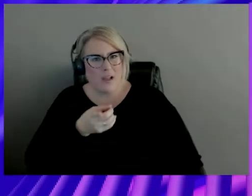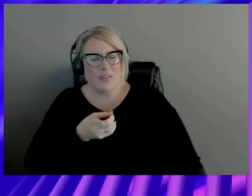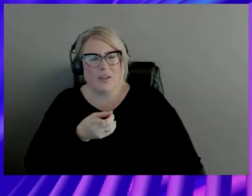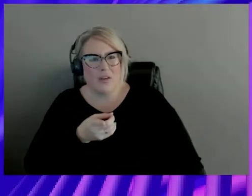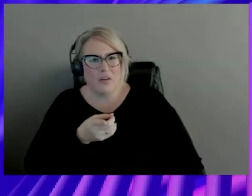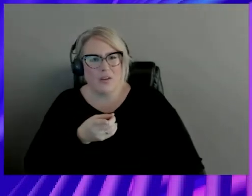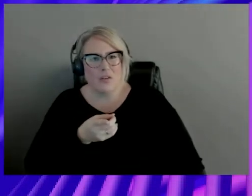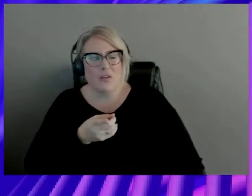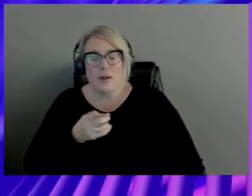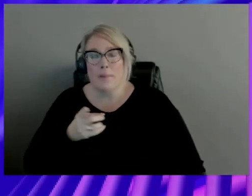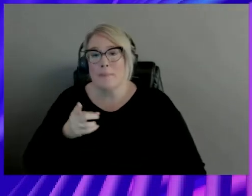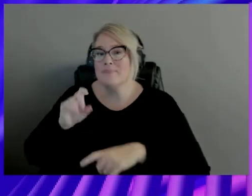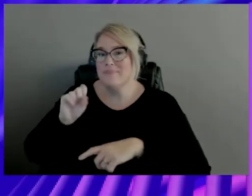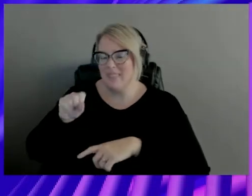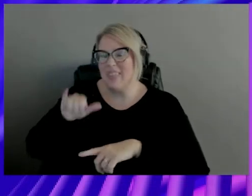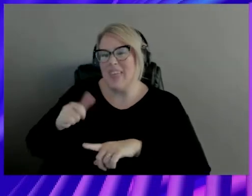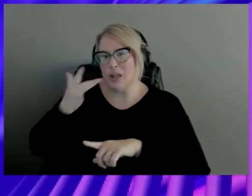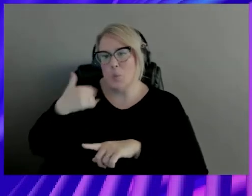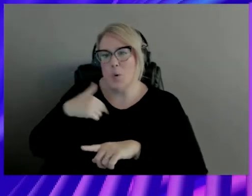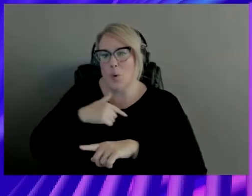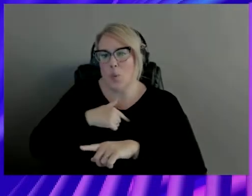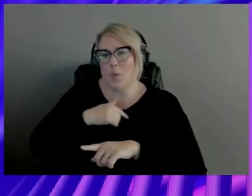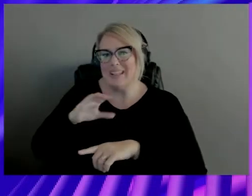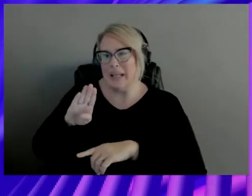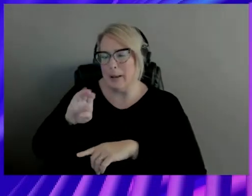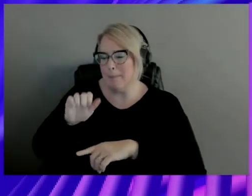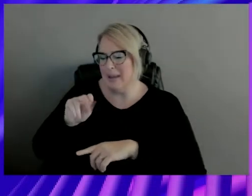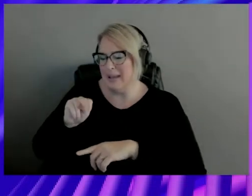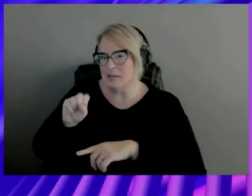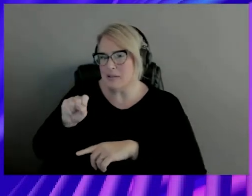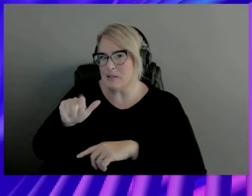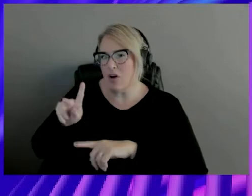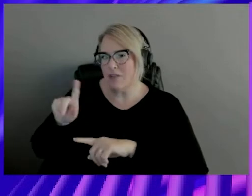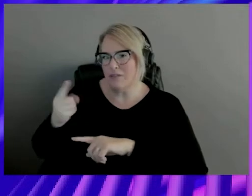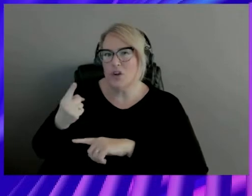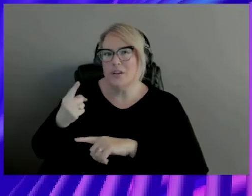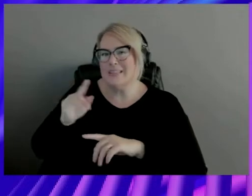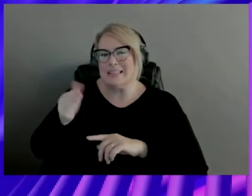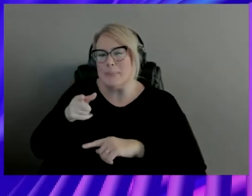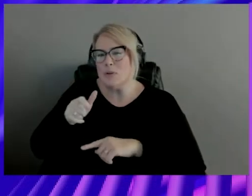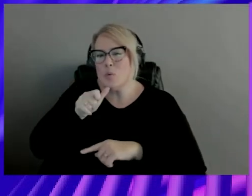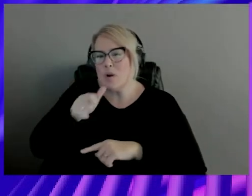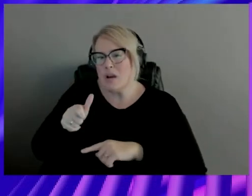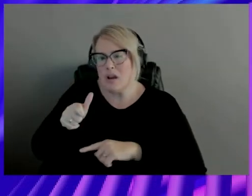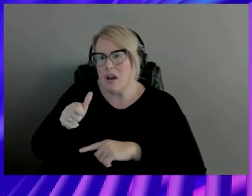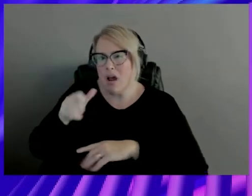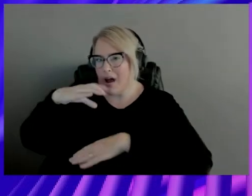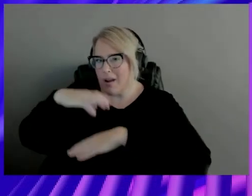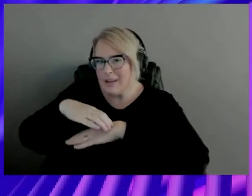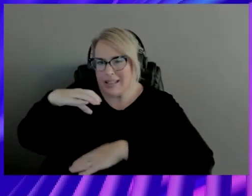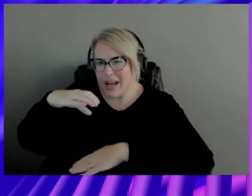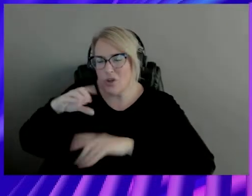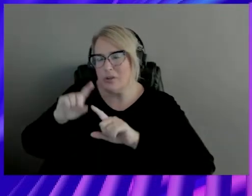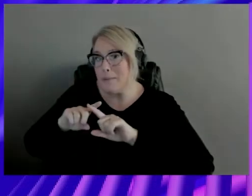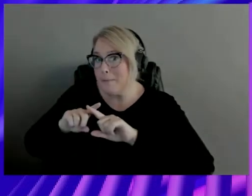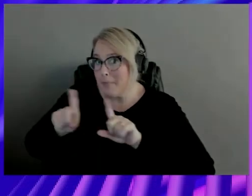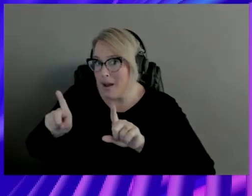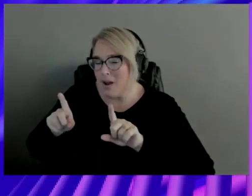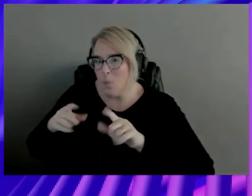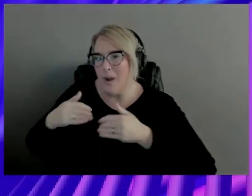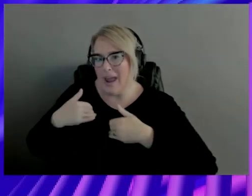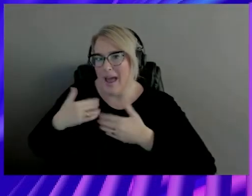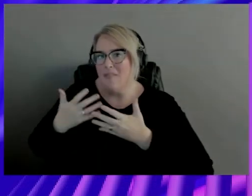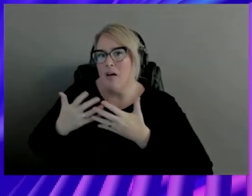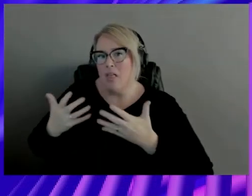that's why we did this Beanstalk first, because we see it doesn't look like you're necessarily up for containers, but we do have a lot of